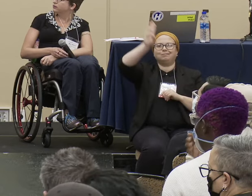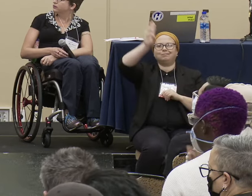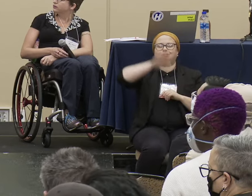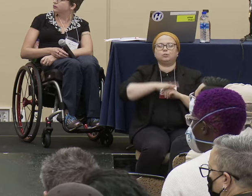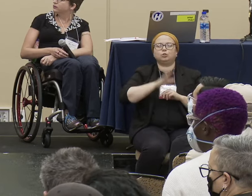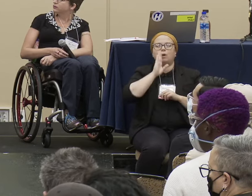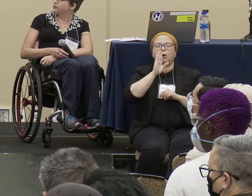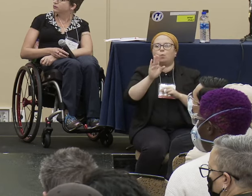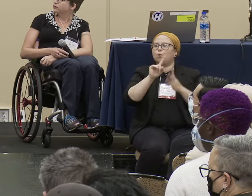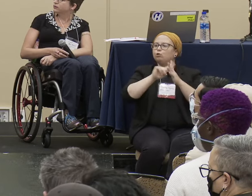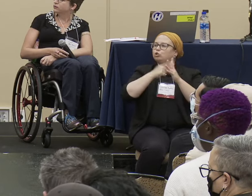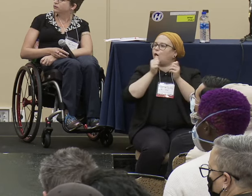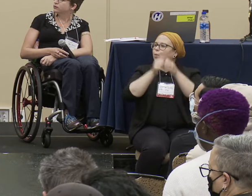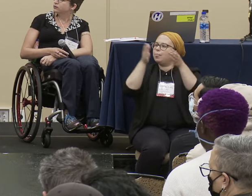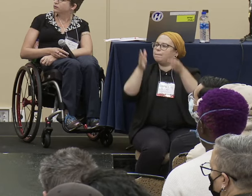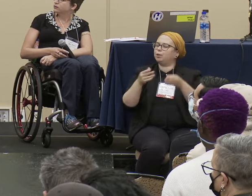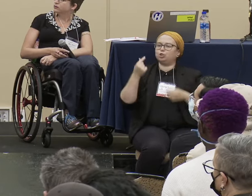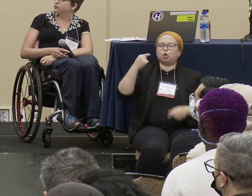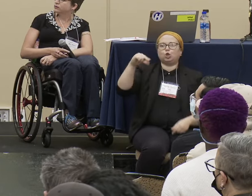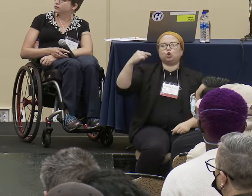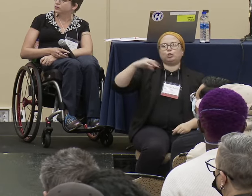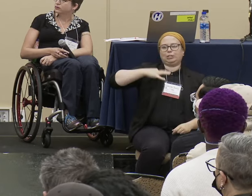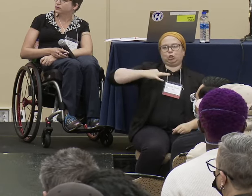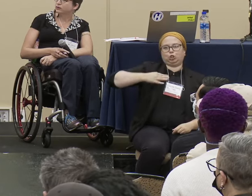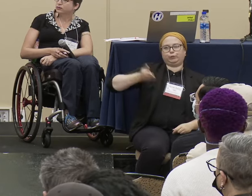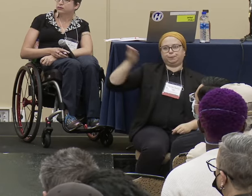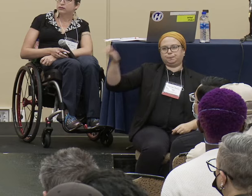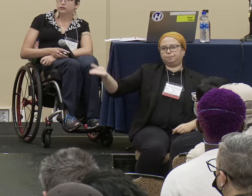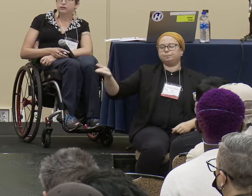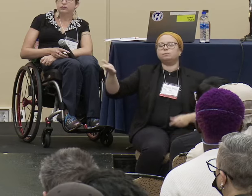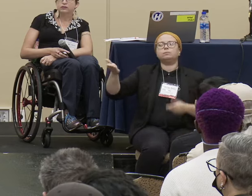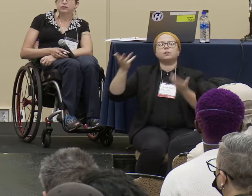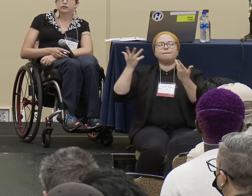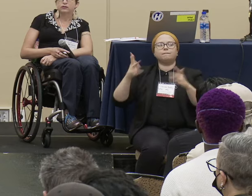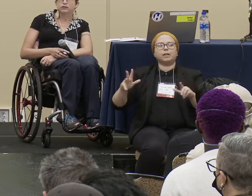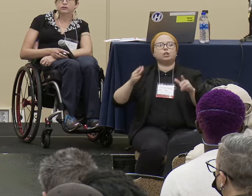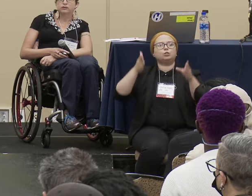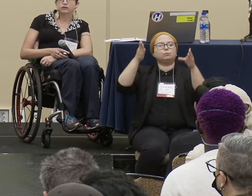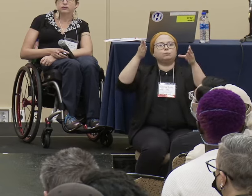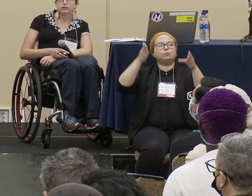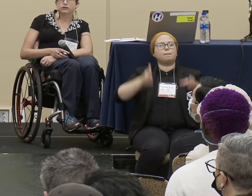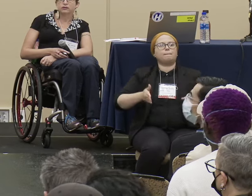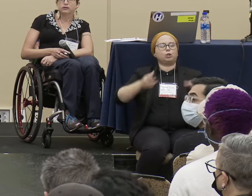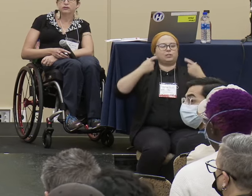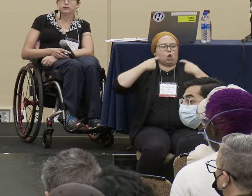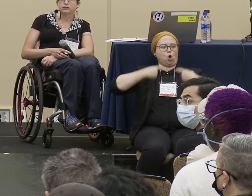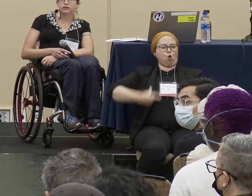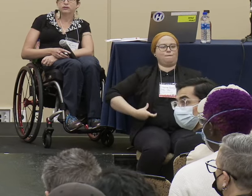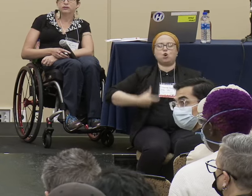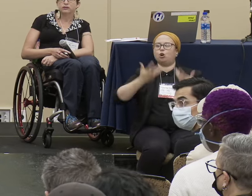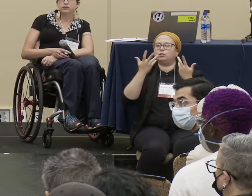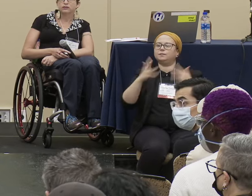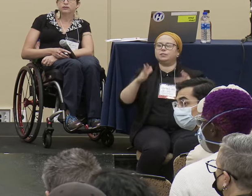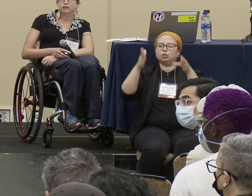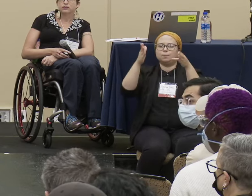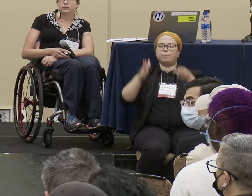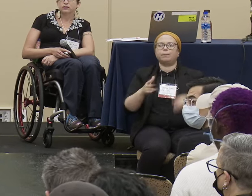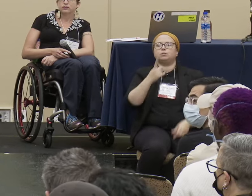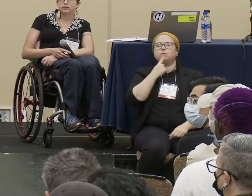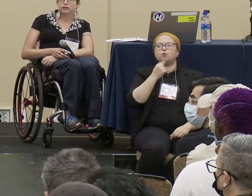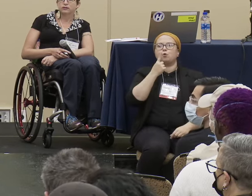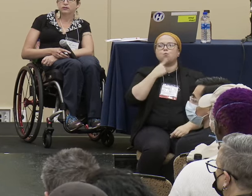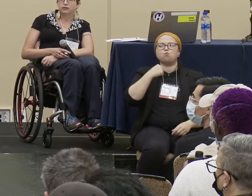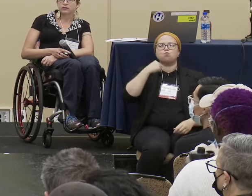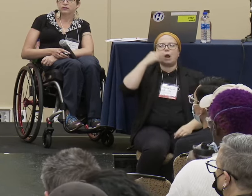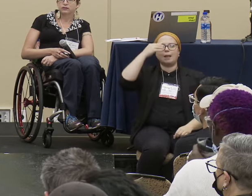with the comrade in the green shirt here, followed by the comrade in the overalls, followed by the comrade in the red bandana. Okay,